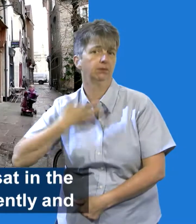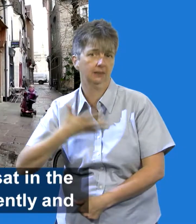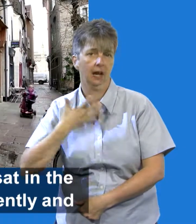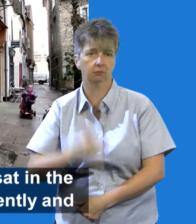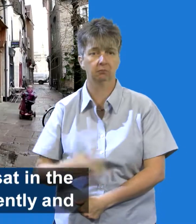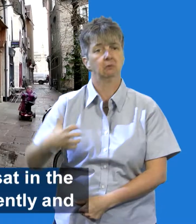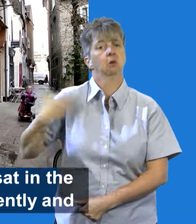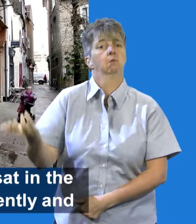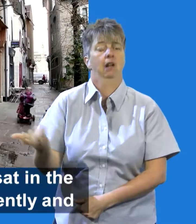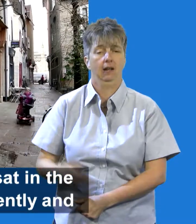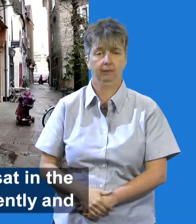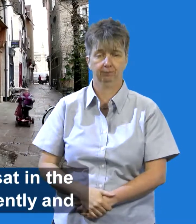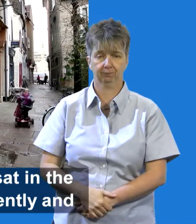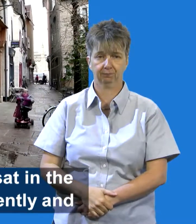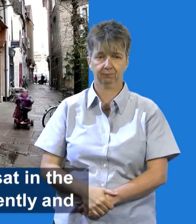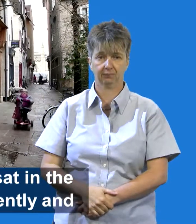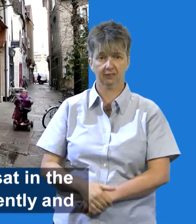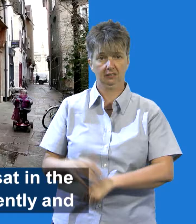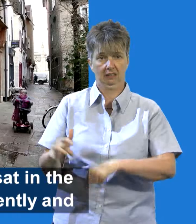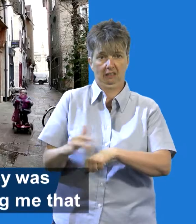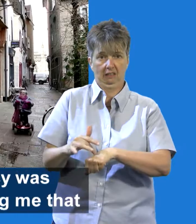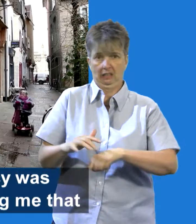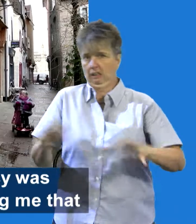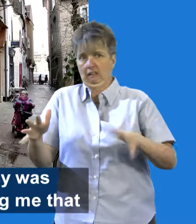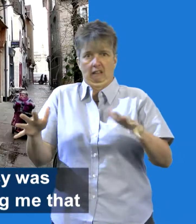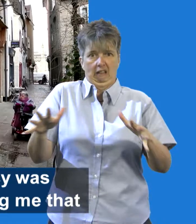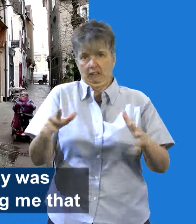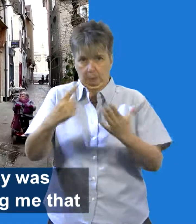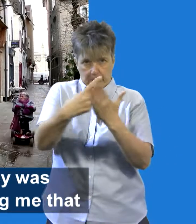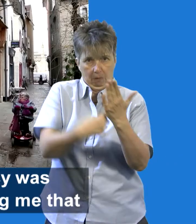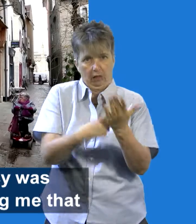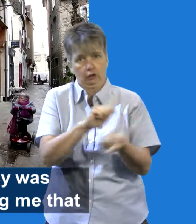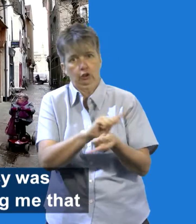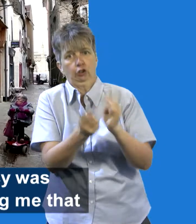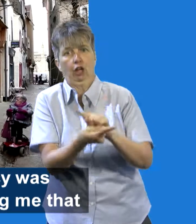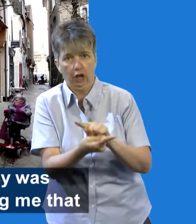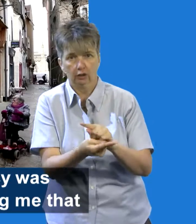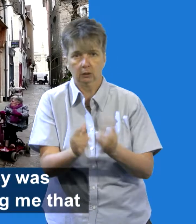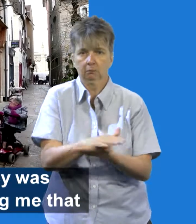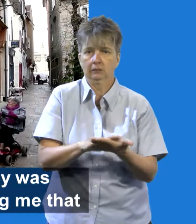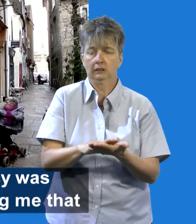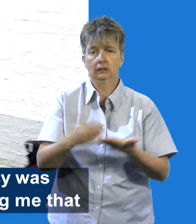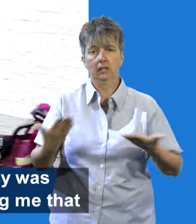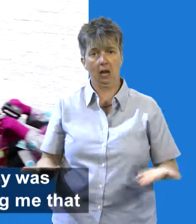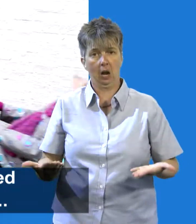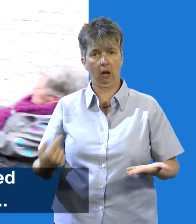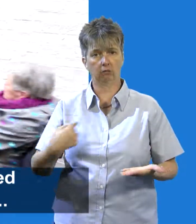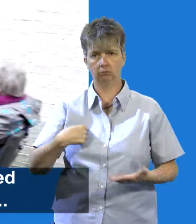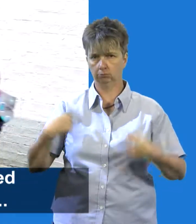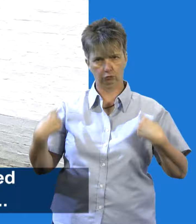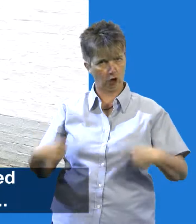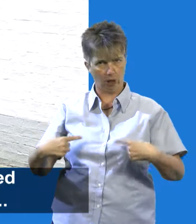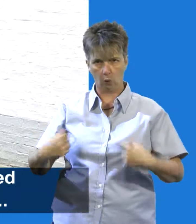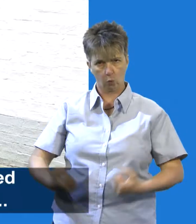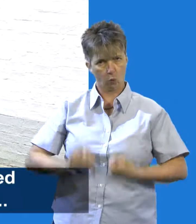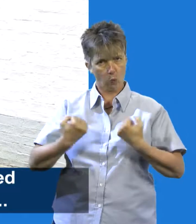in the seat had been in the hospital recently, and it caused a scene. So the policy was changed, and they were then telling me